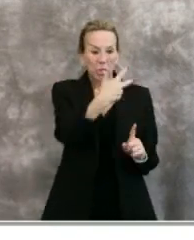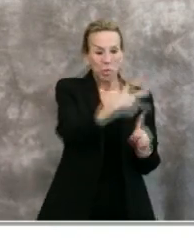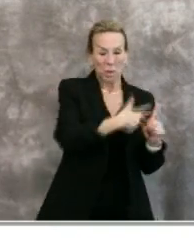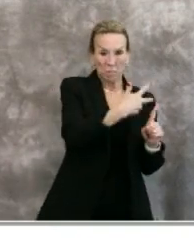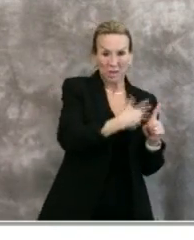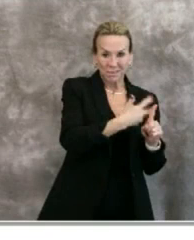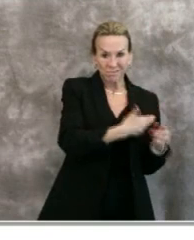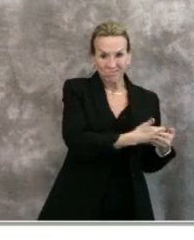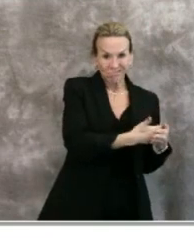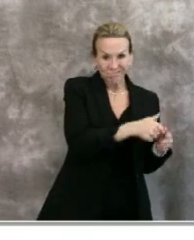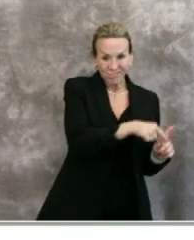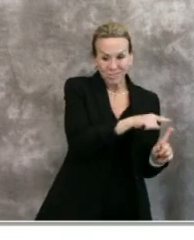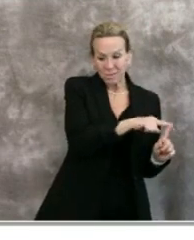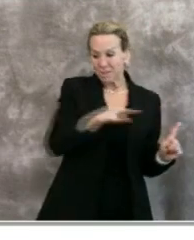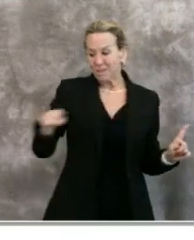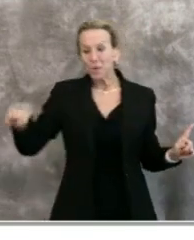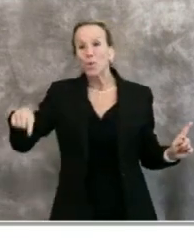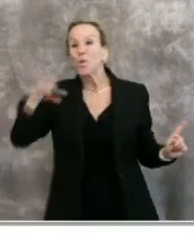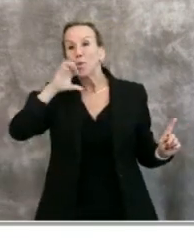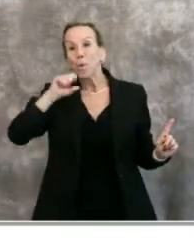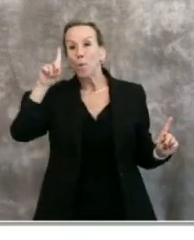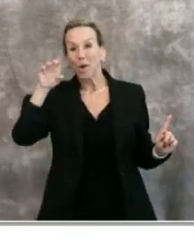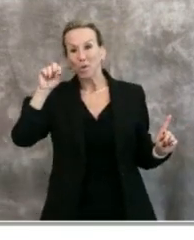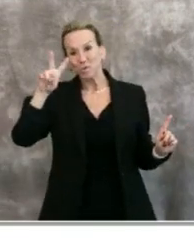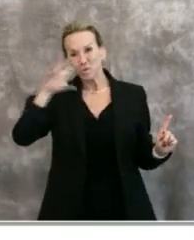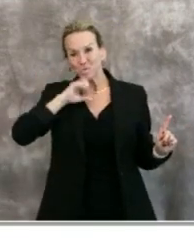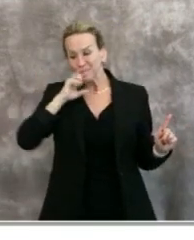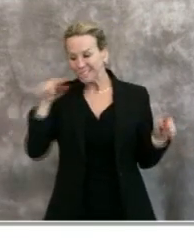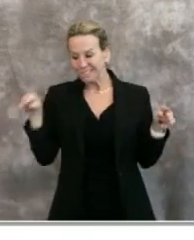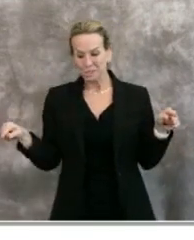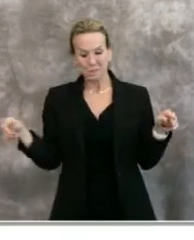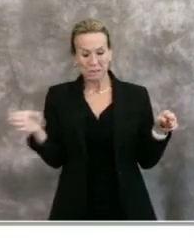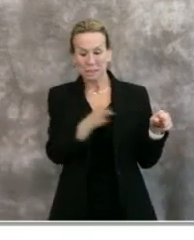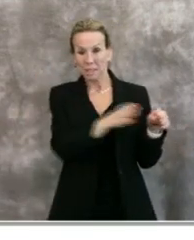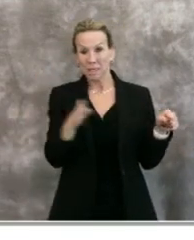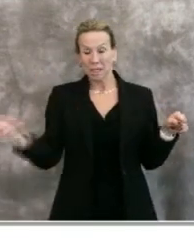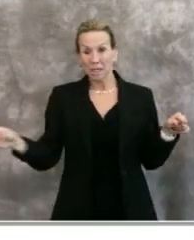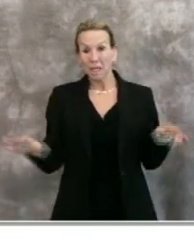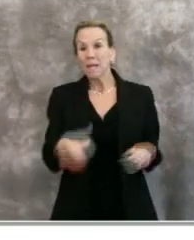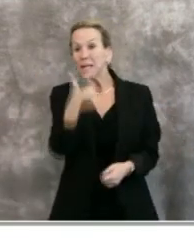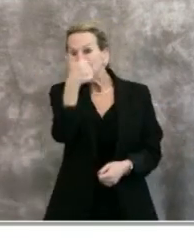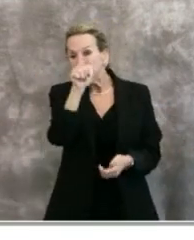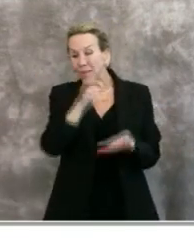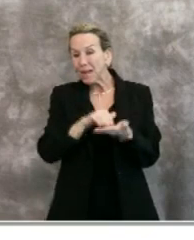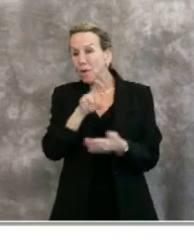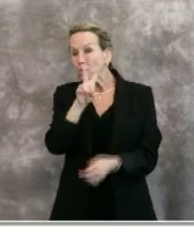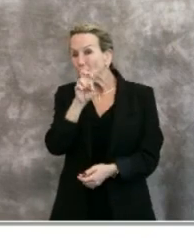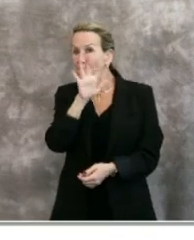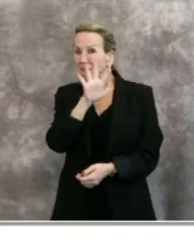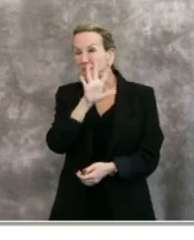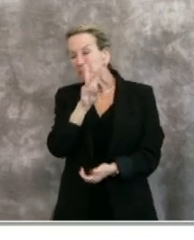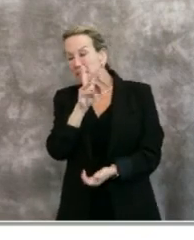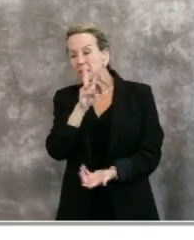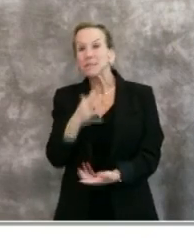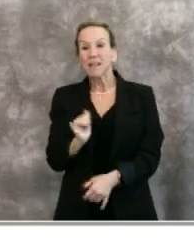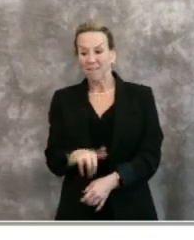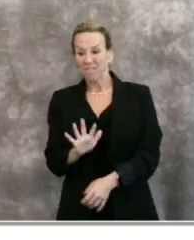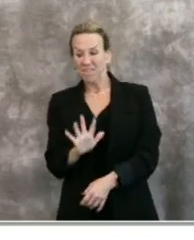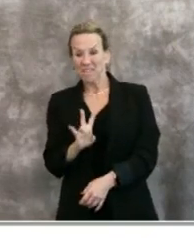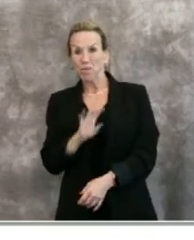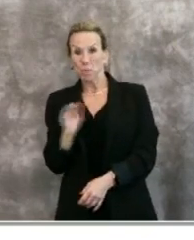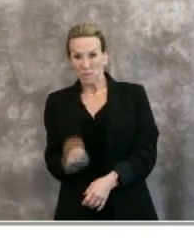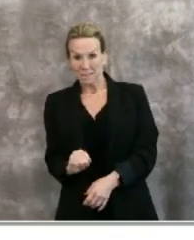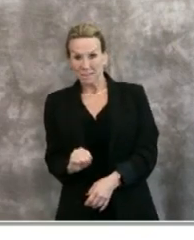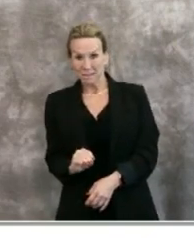about 4 months, through and from the very start of this pandemic. Now, 10,256 or 57% of the cases